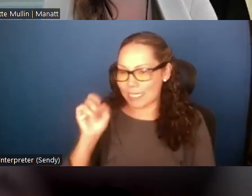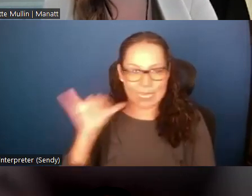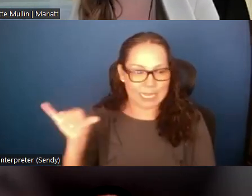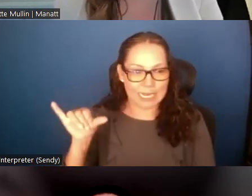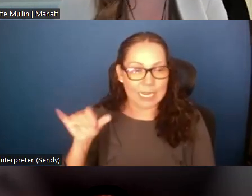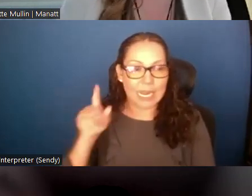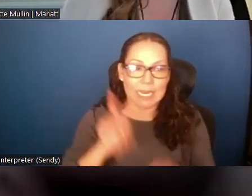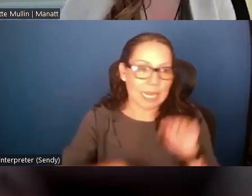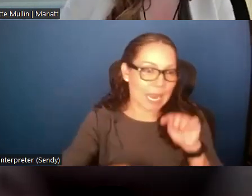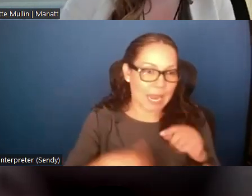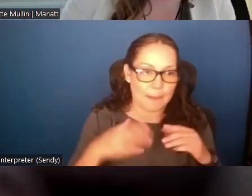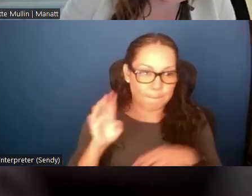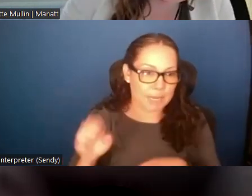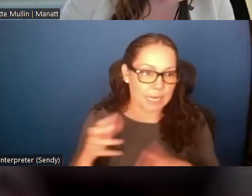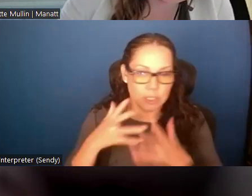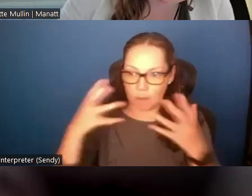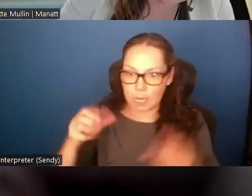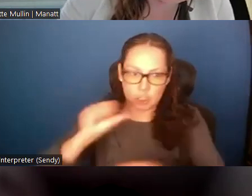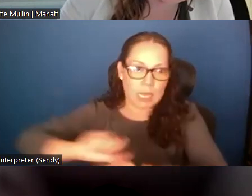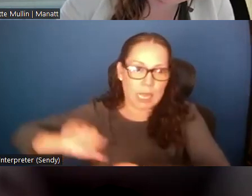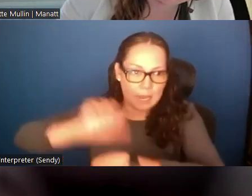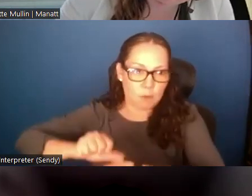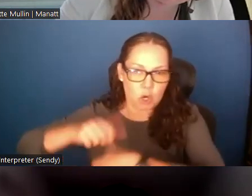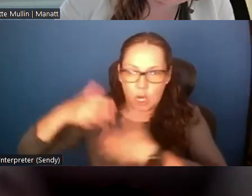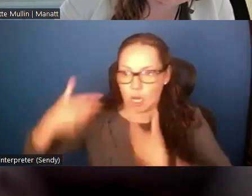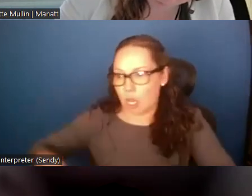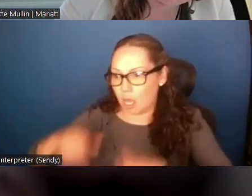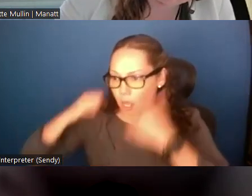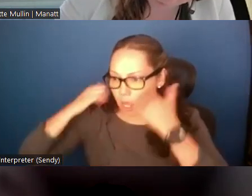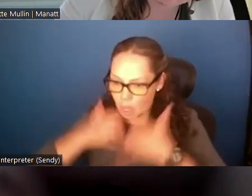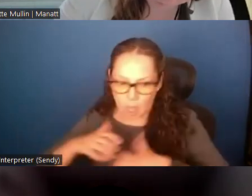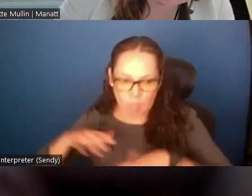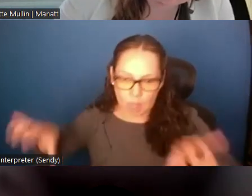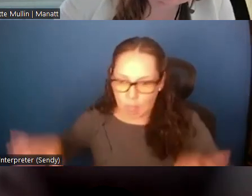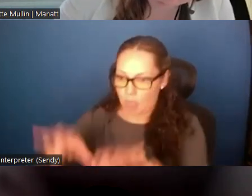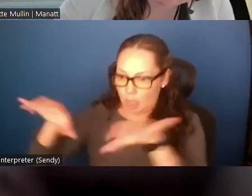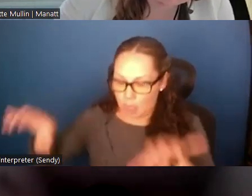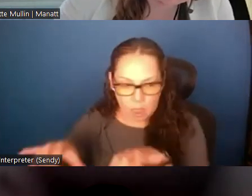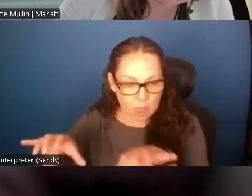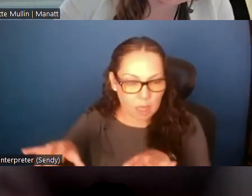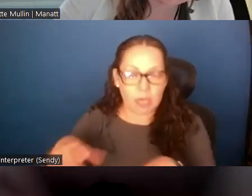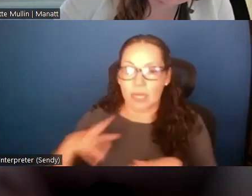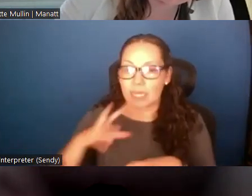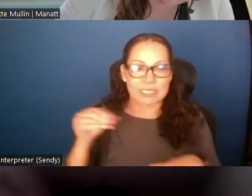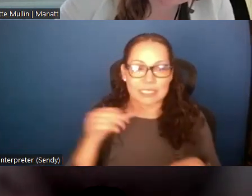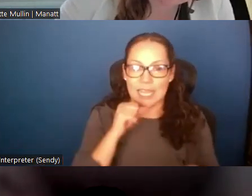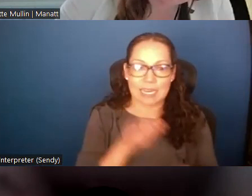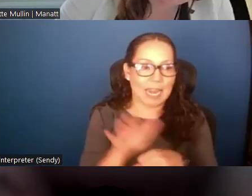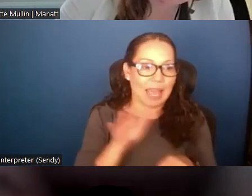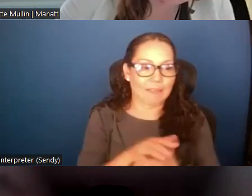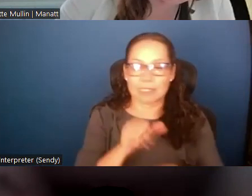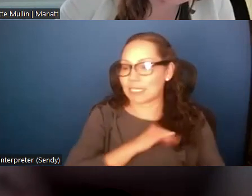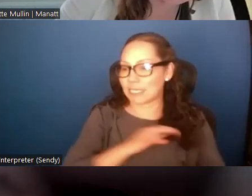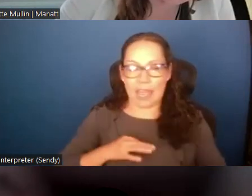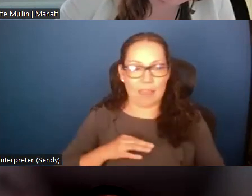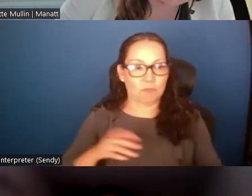because the reason that so many things were limited with visitors during the pandemic was because there wasn't enough staff to have people